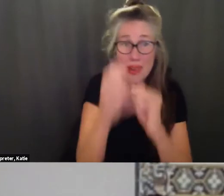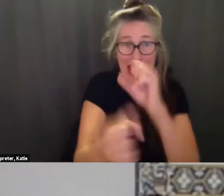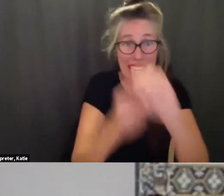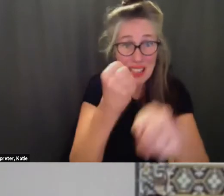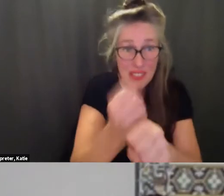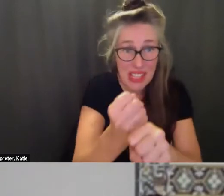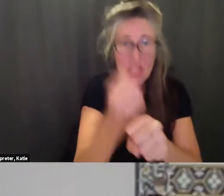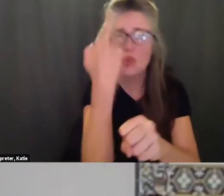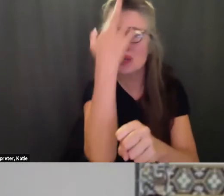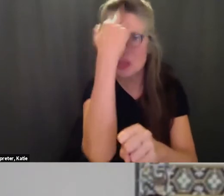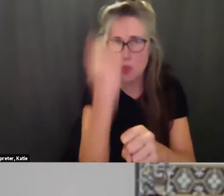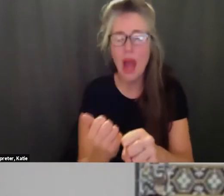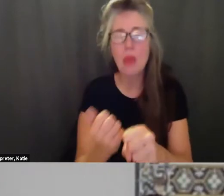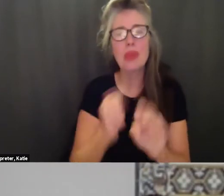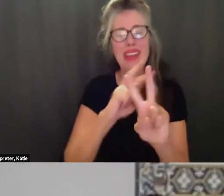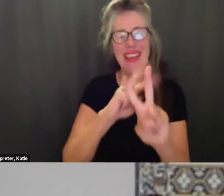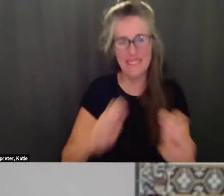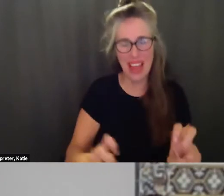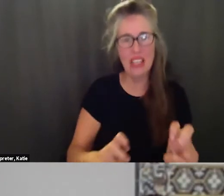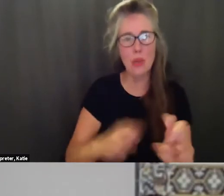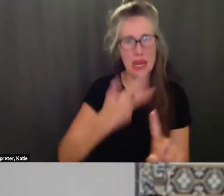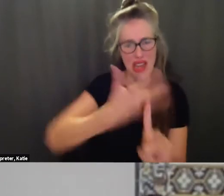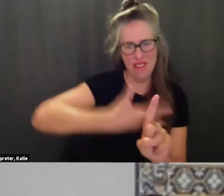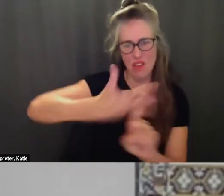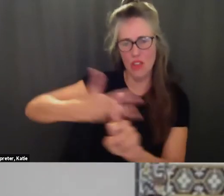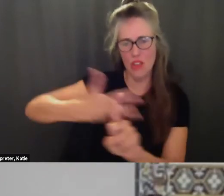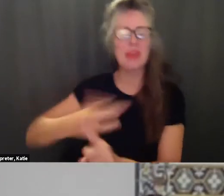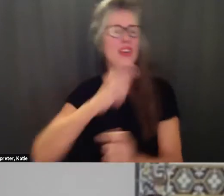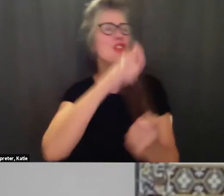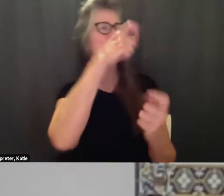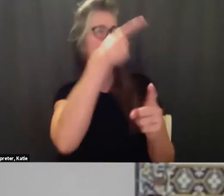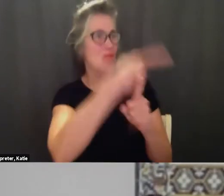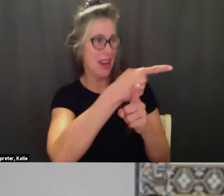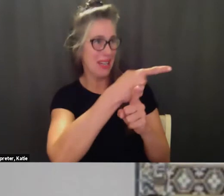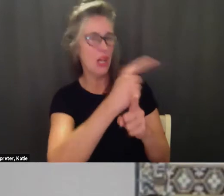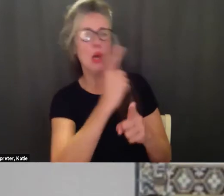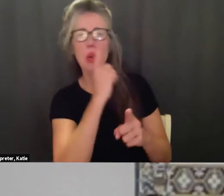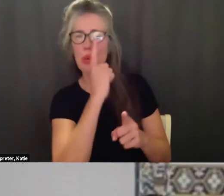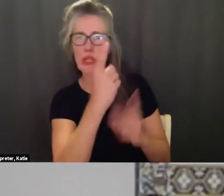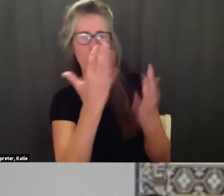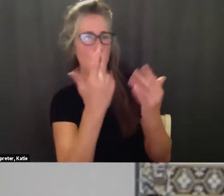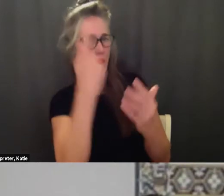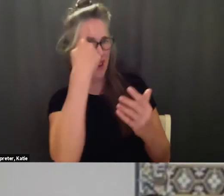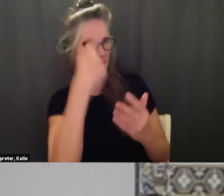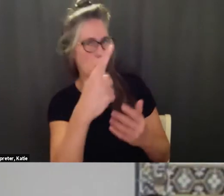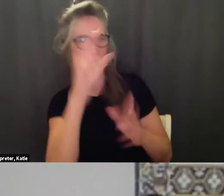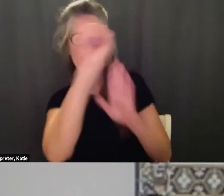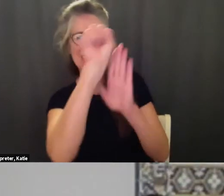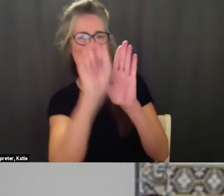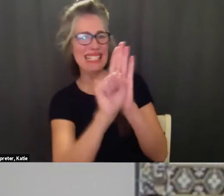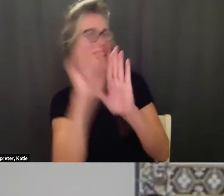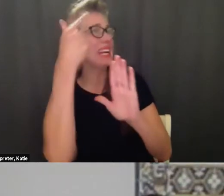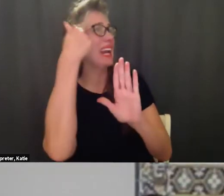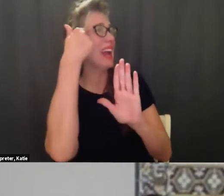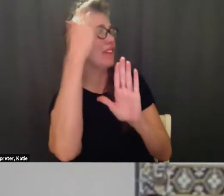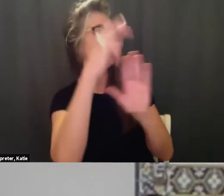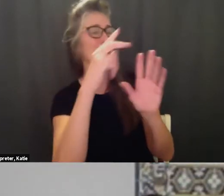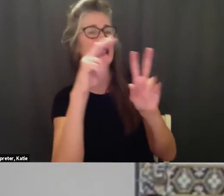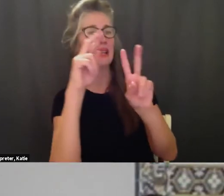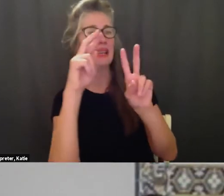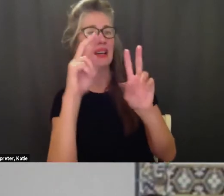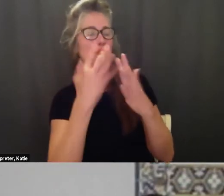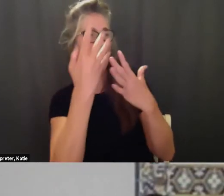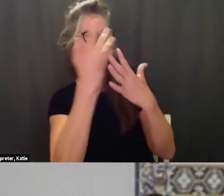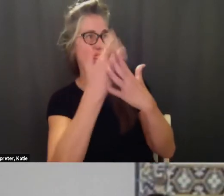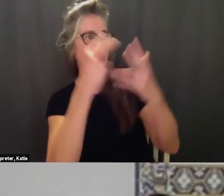Yeah. That's exactly it. So we're not waiting till we get the scores from the state to say, oh my goodness, we've got to do